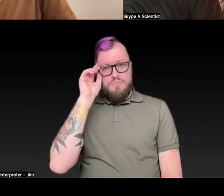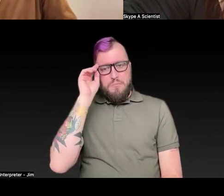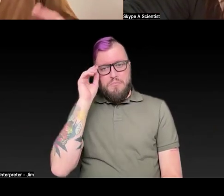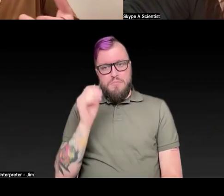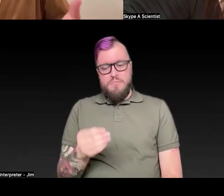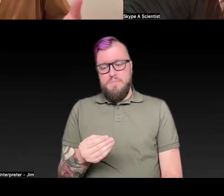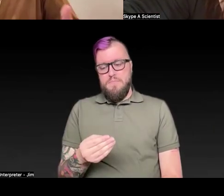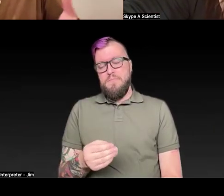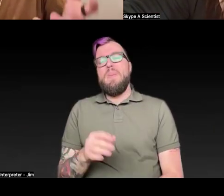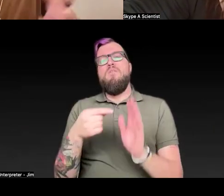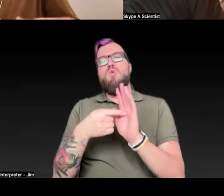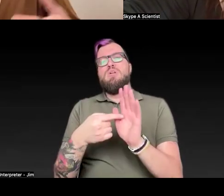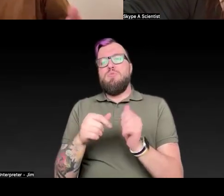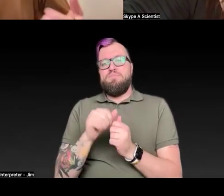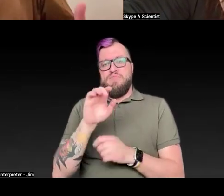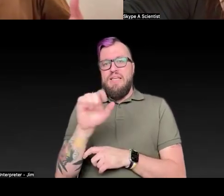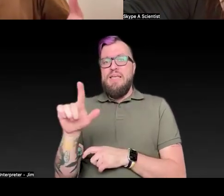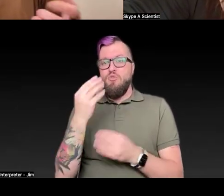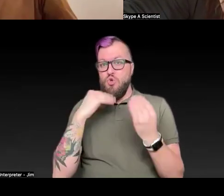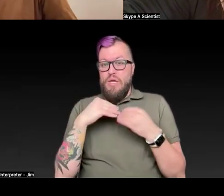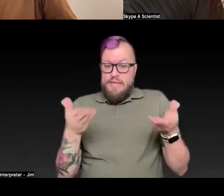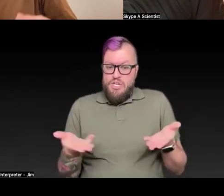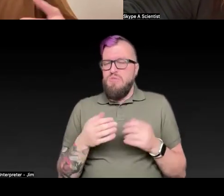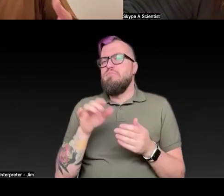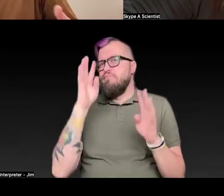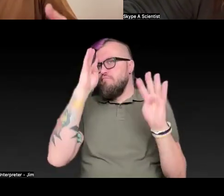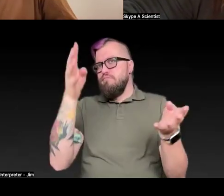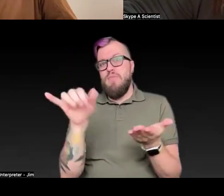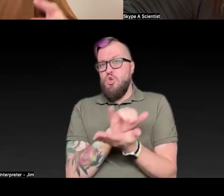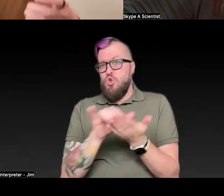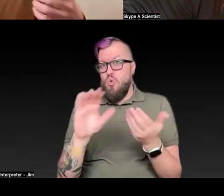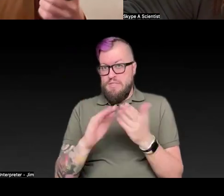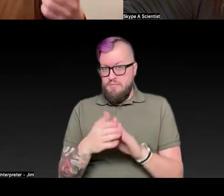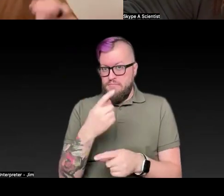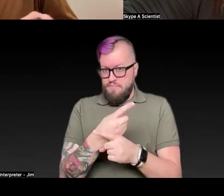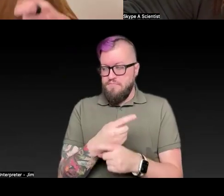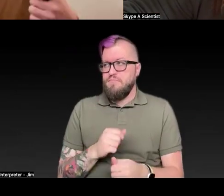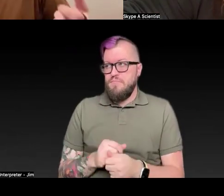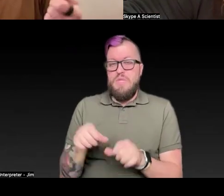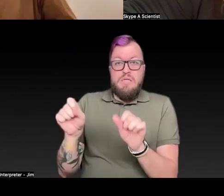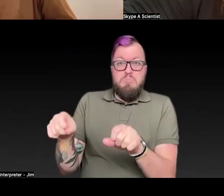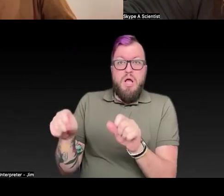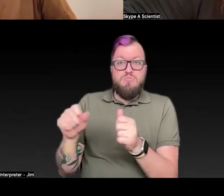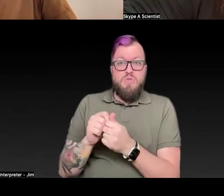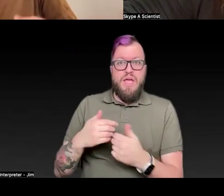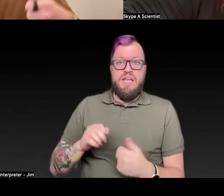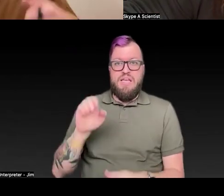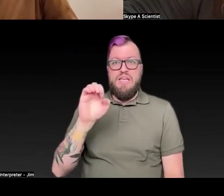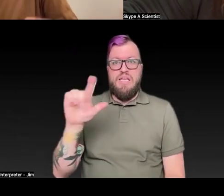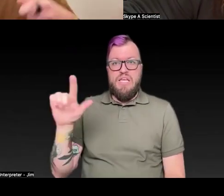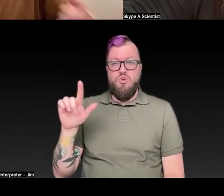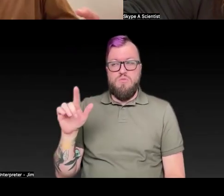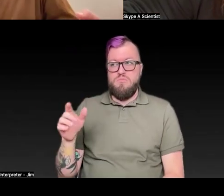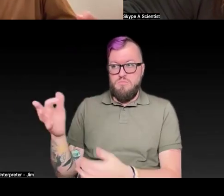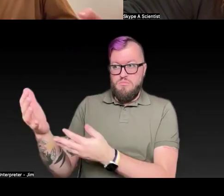all right. Let's say so an eel that you eat at a restaurant in New York City. It's quite possible that this eel's sort of life cycle goes like this. It